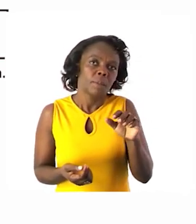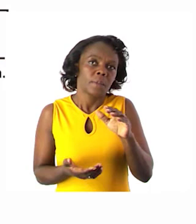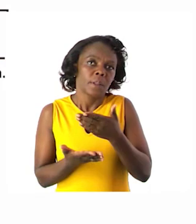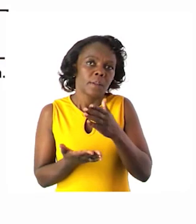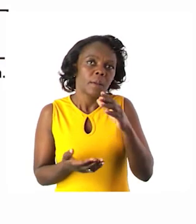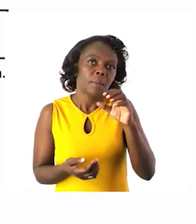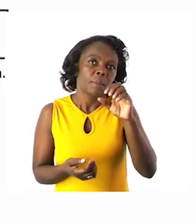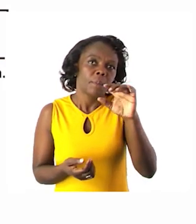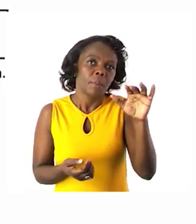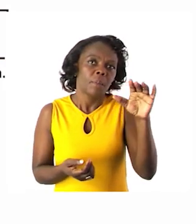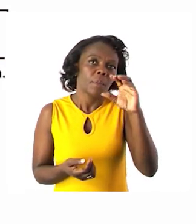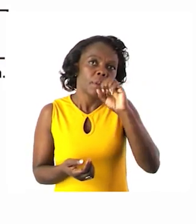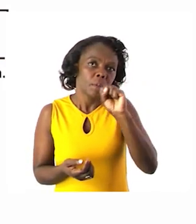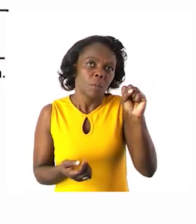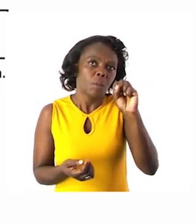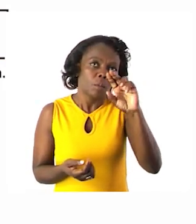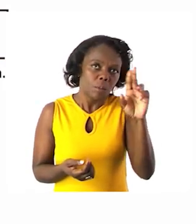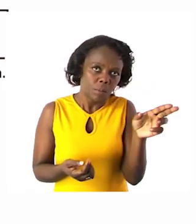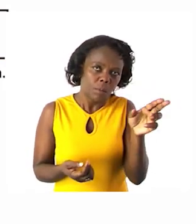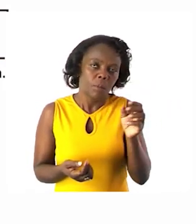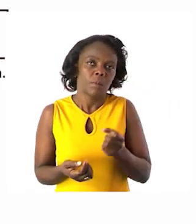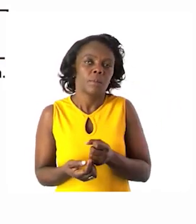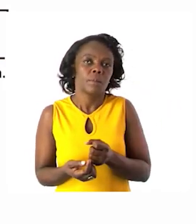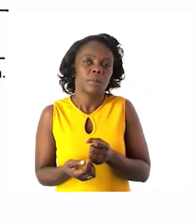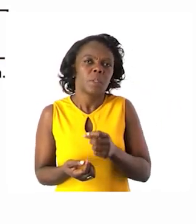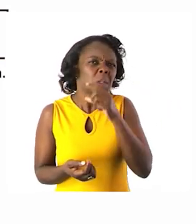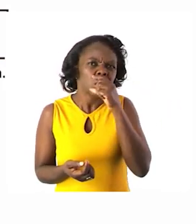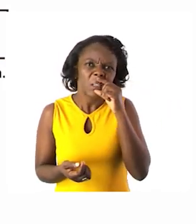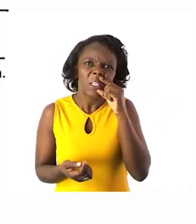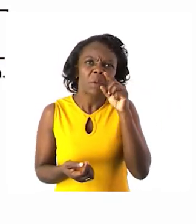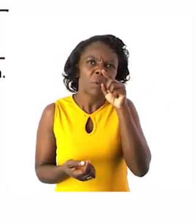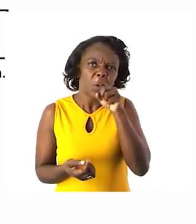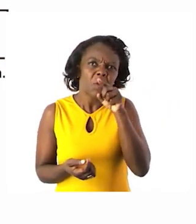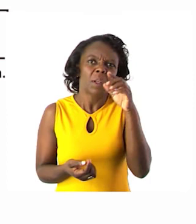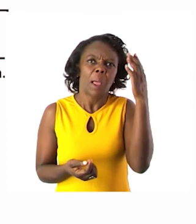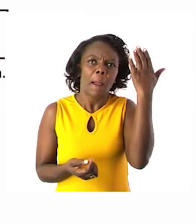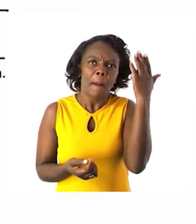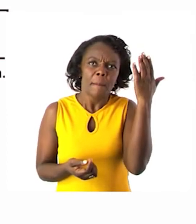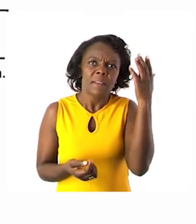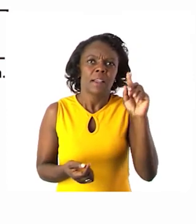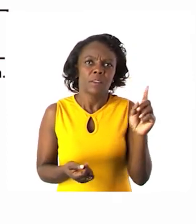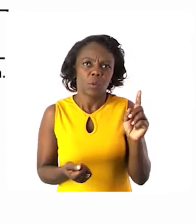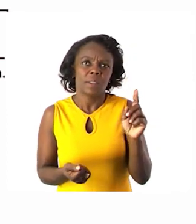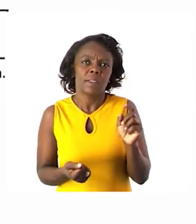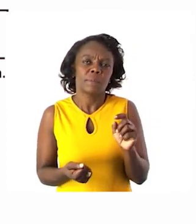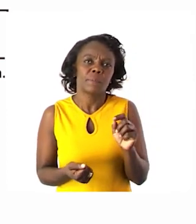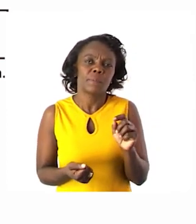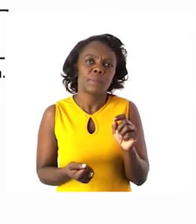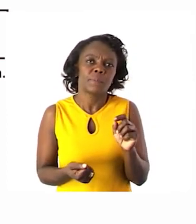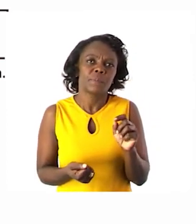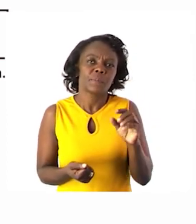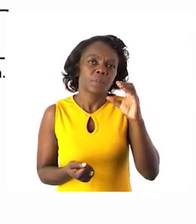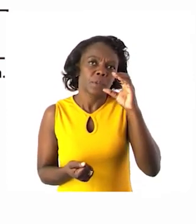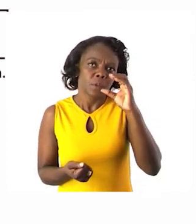the picture. It will give you a clue. What is the name of that picture? For example, the first one there, that yellow one, it's